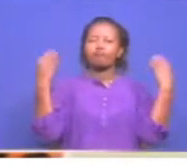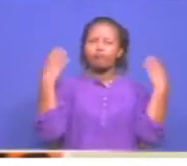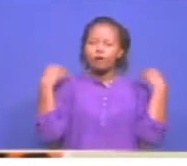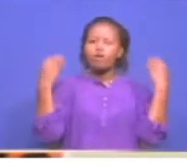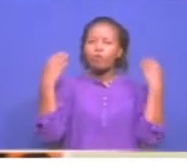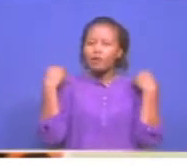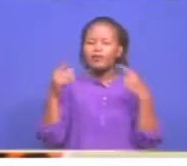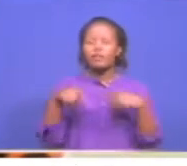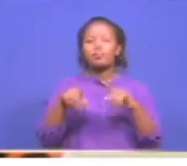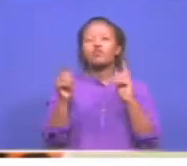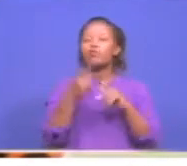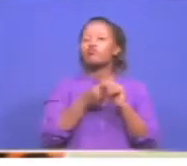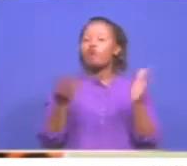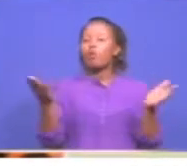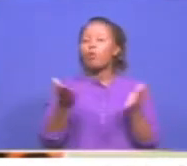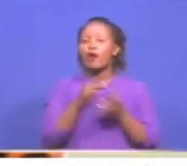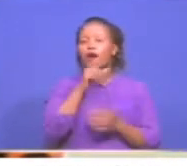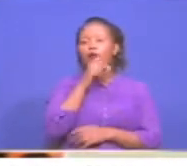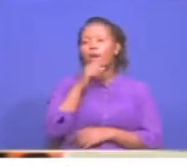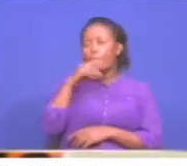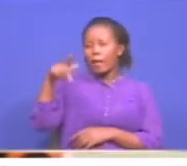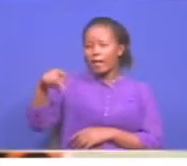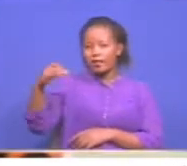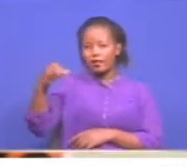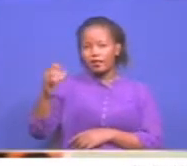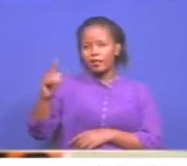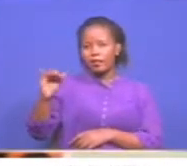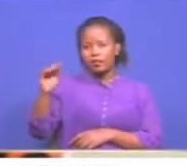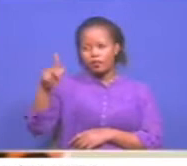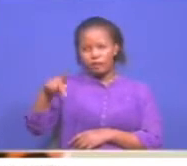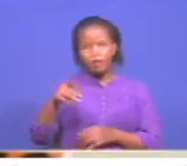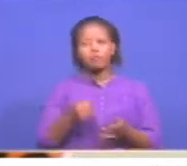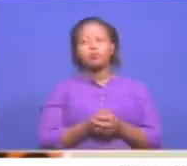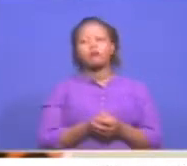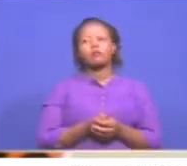has had a connection with Phillip Ochieng and Joe Kadhi.